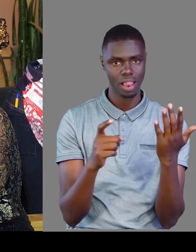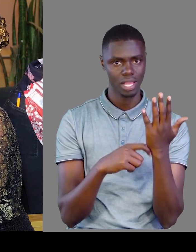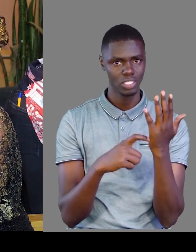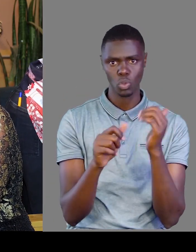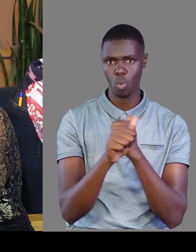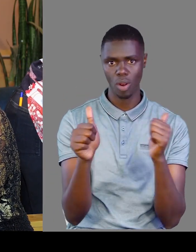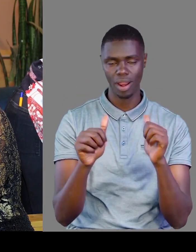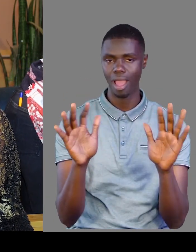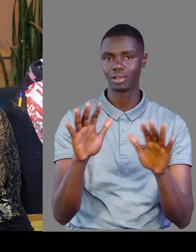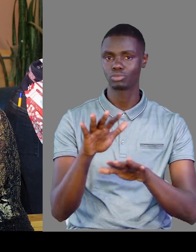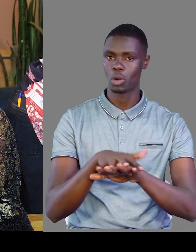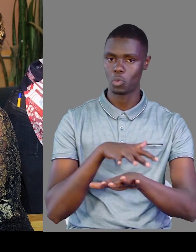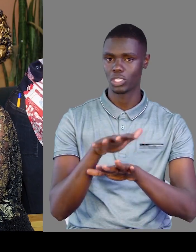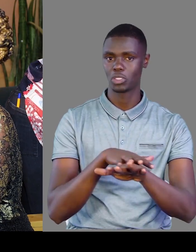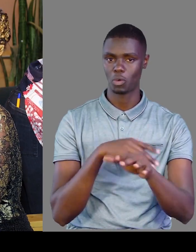pole. Pole.